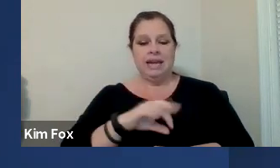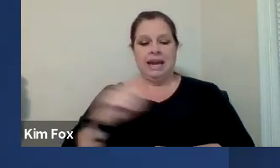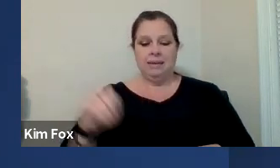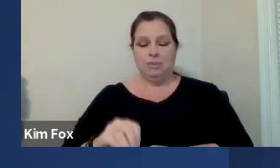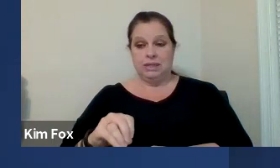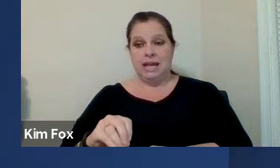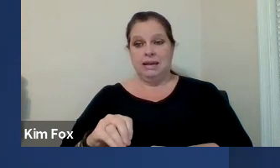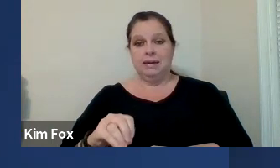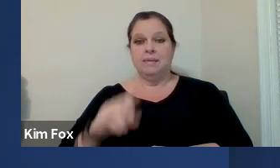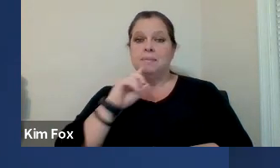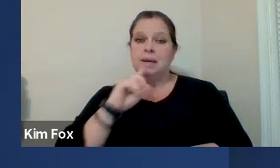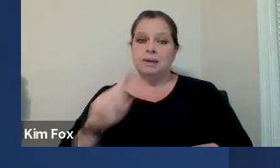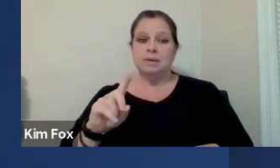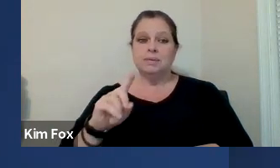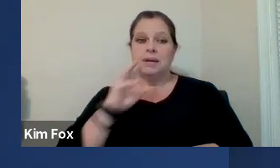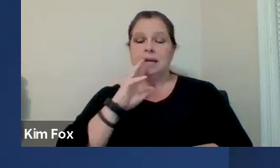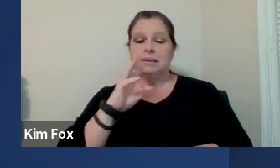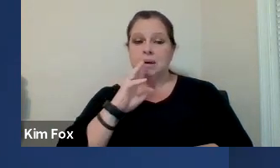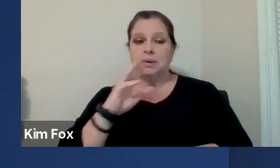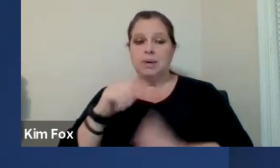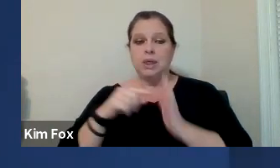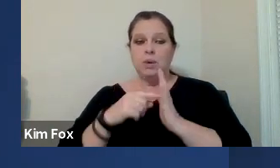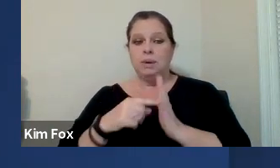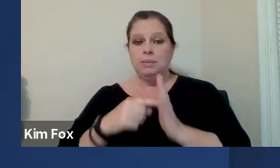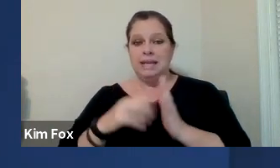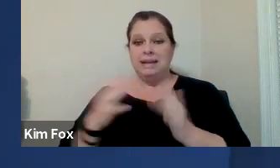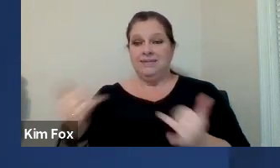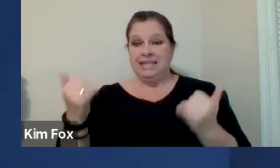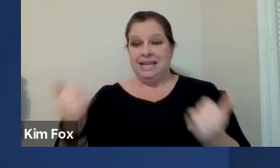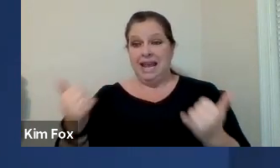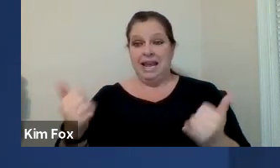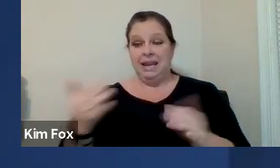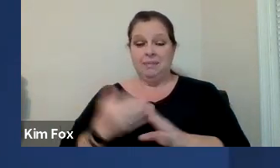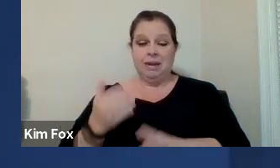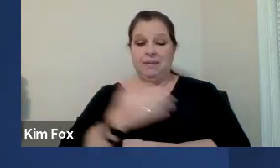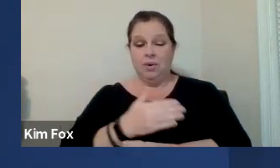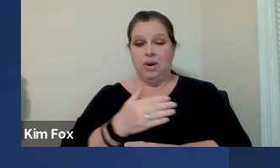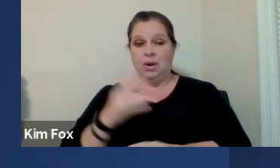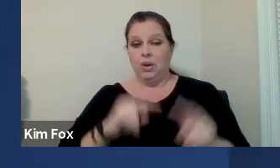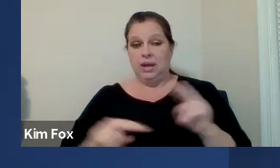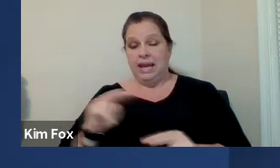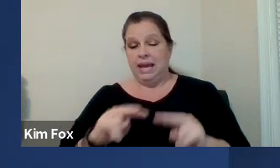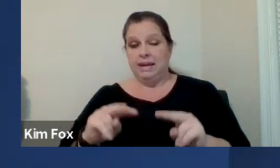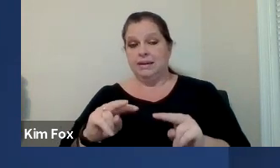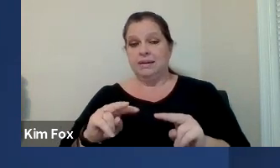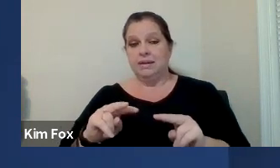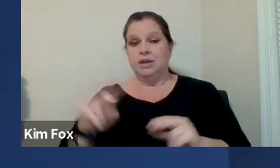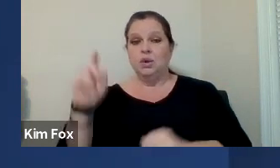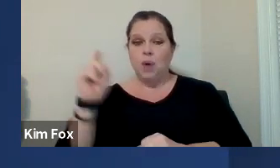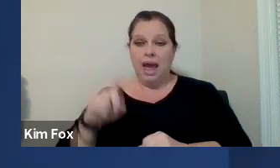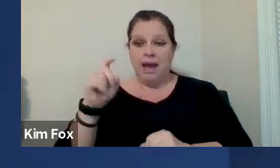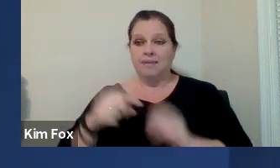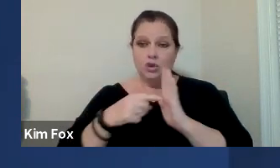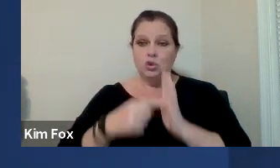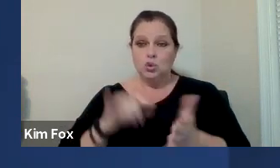sure when I spoke with the representatives today and before looking at it, you have to show